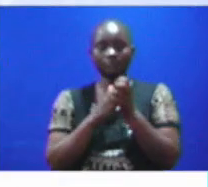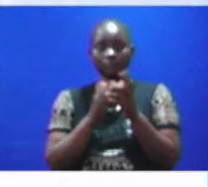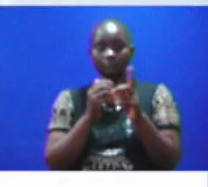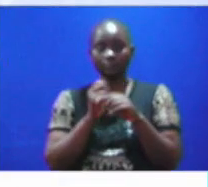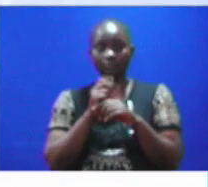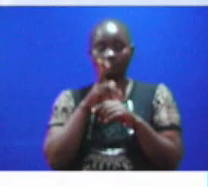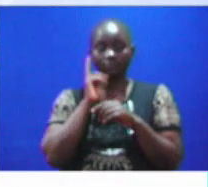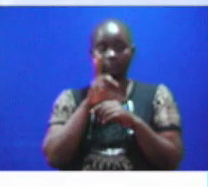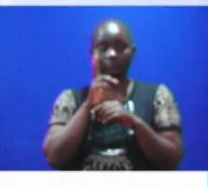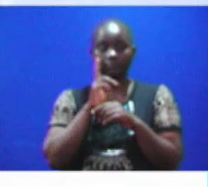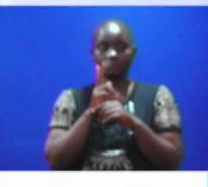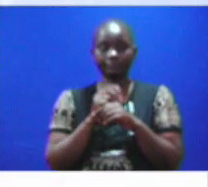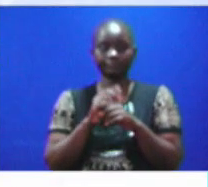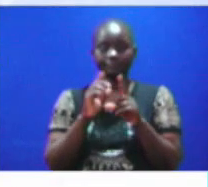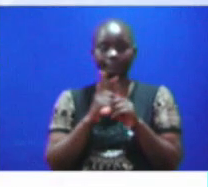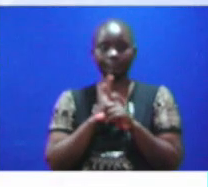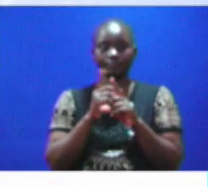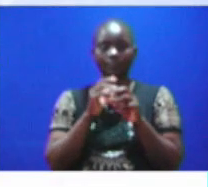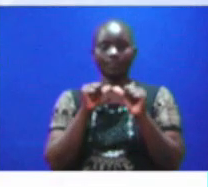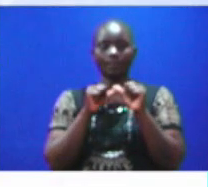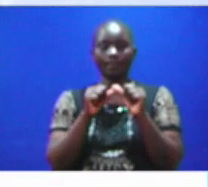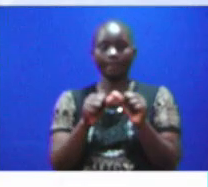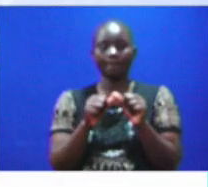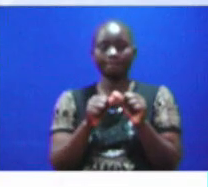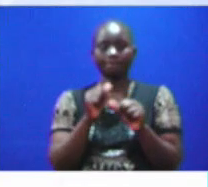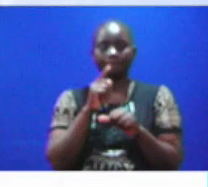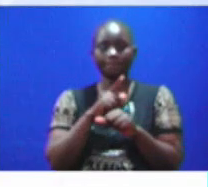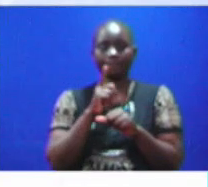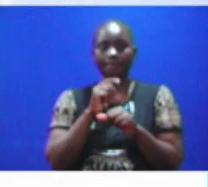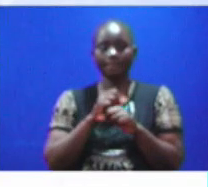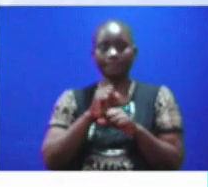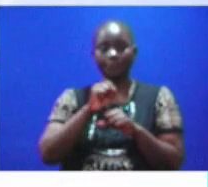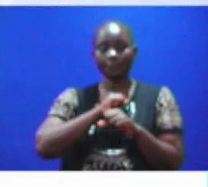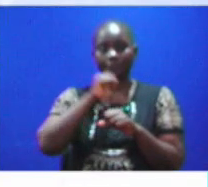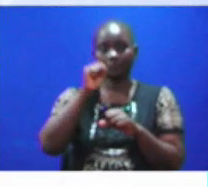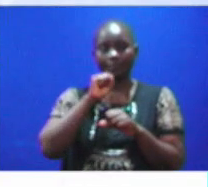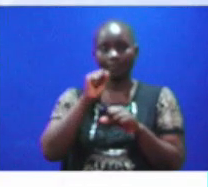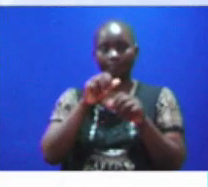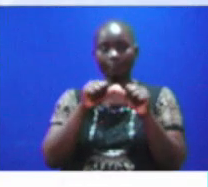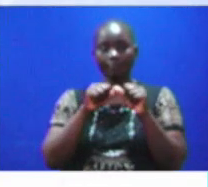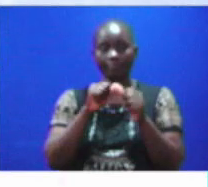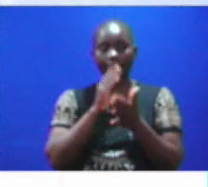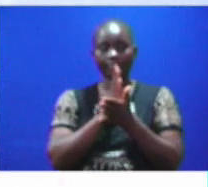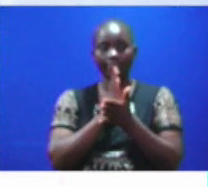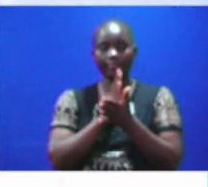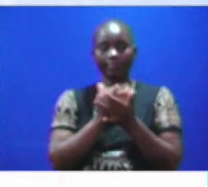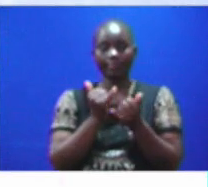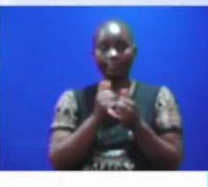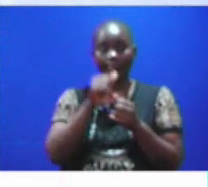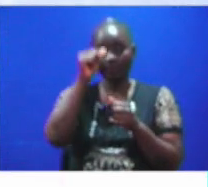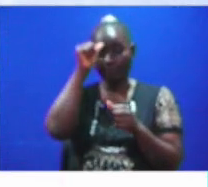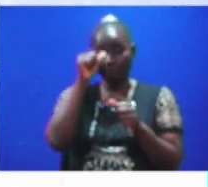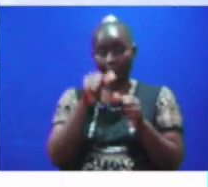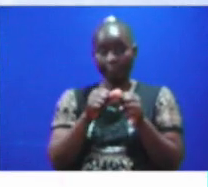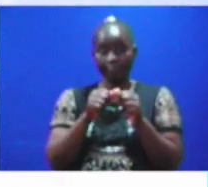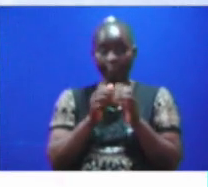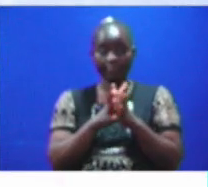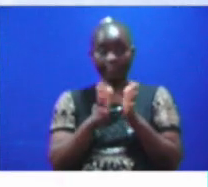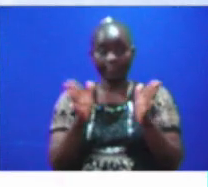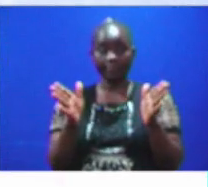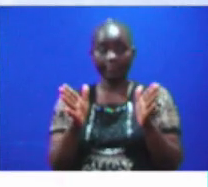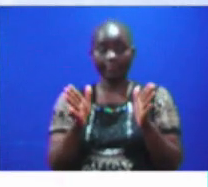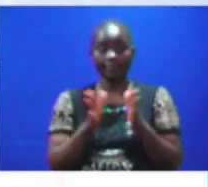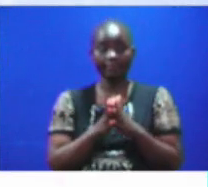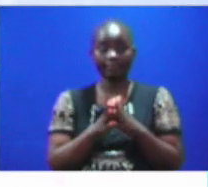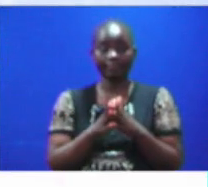Gusii na murukuru chinse mu aho ni gobaga ndretse kugekeriya umugiro wo barimu ujyoga ndretse ko ne kigwabona nyirabona maga yo ku ruchi skuru aseretse kuri ya gatano